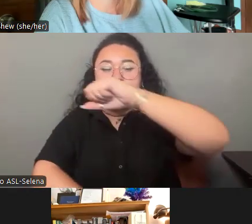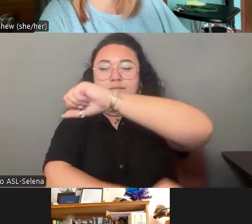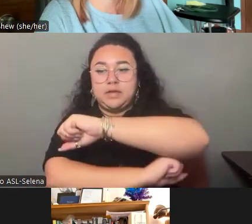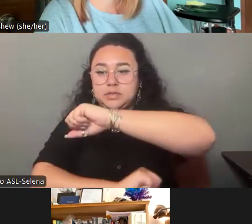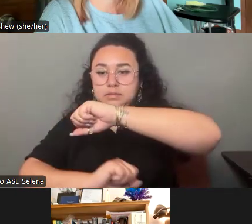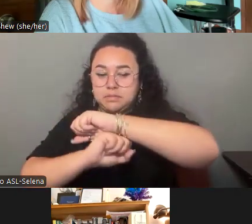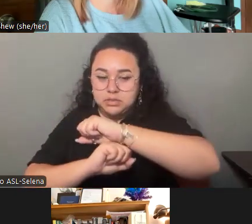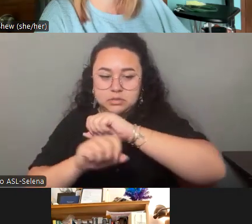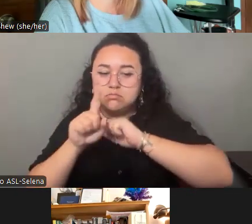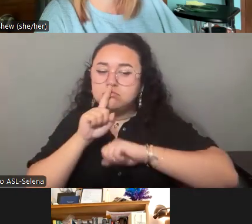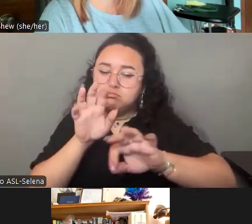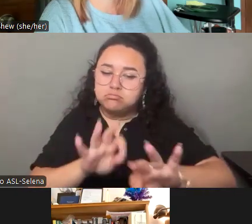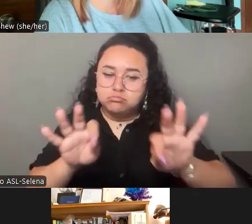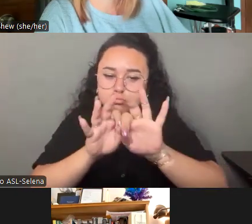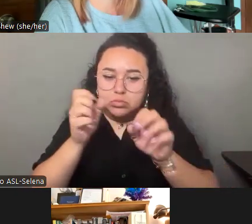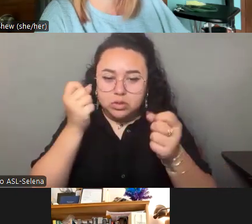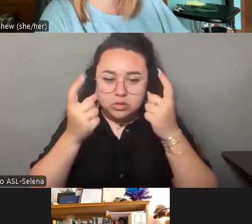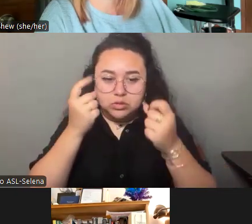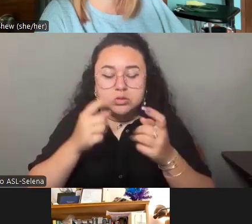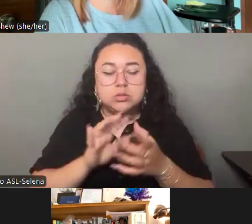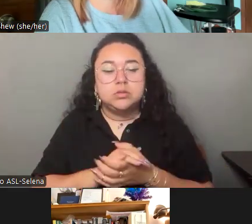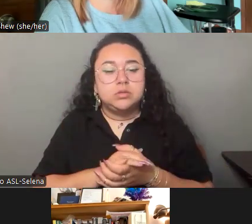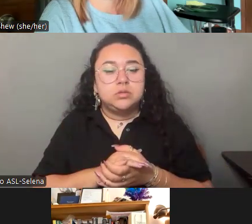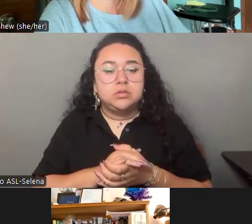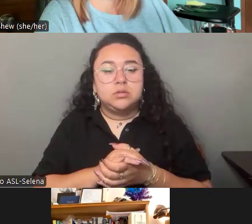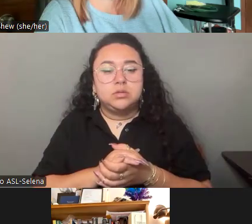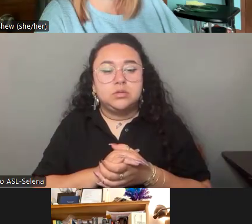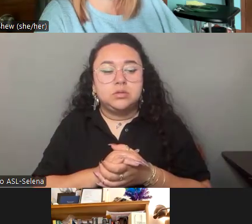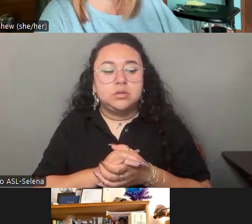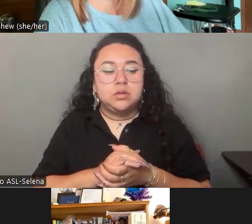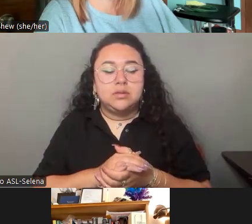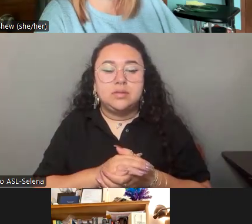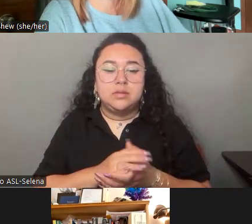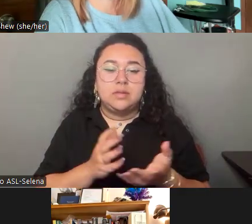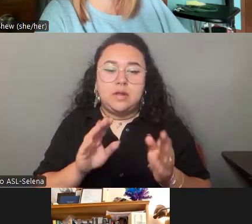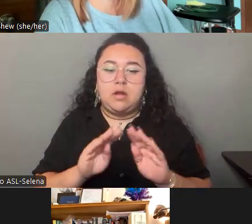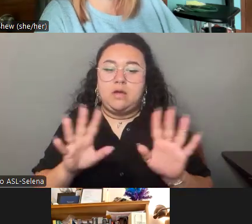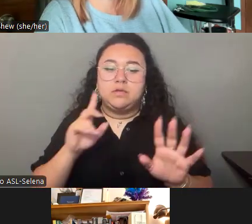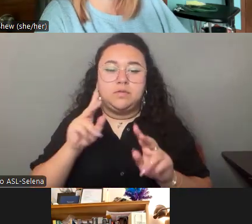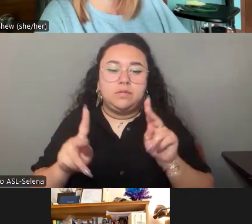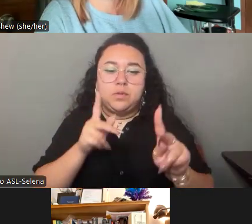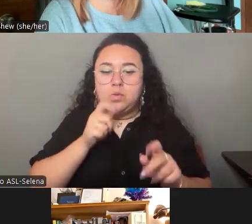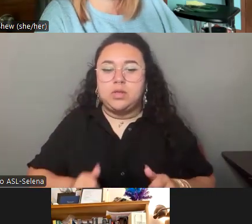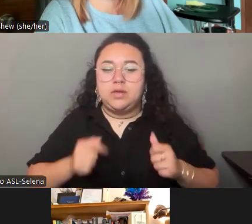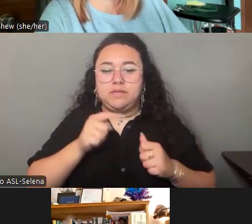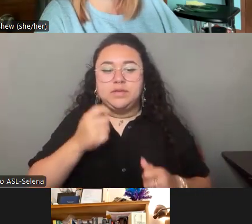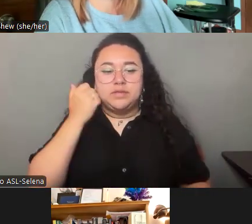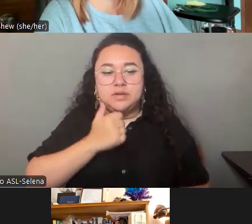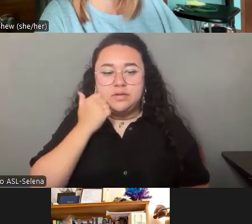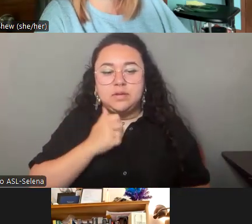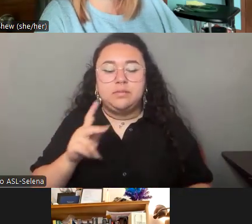that might otherwise be obvious to those who do live this every day, those who are lived experiential